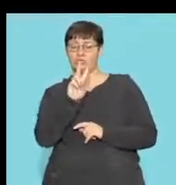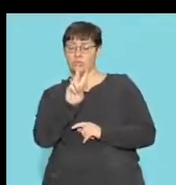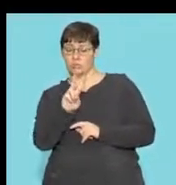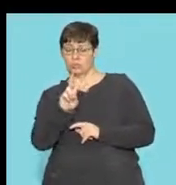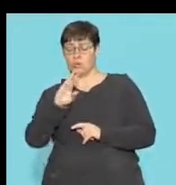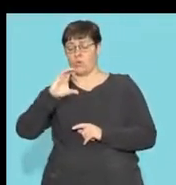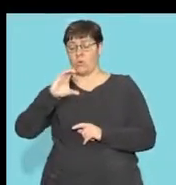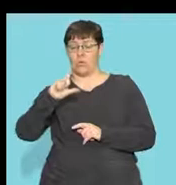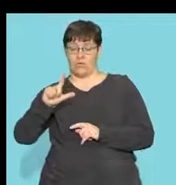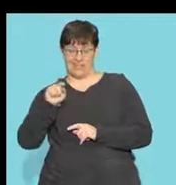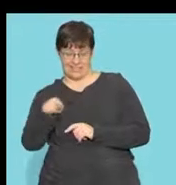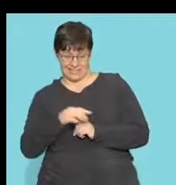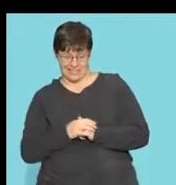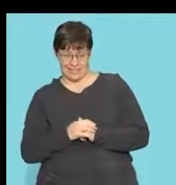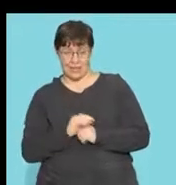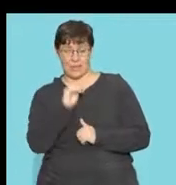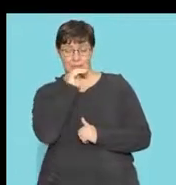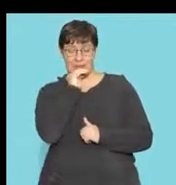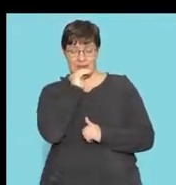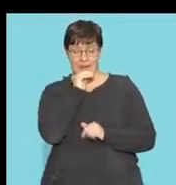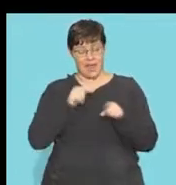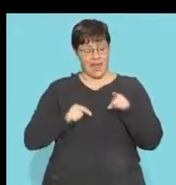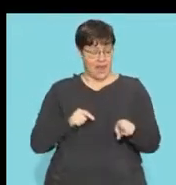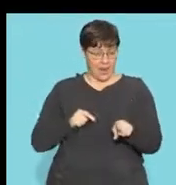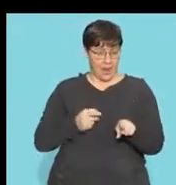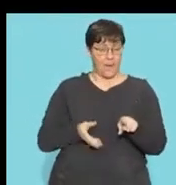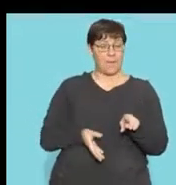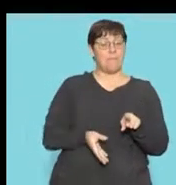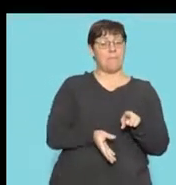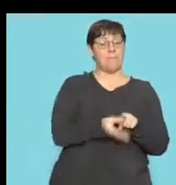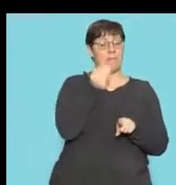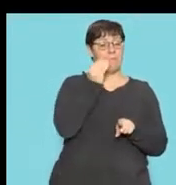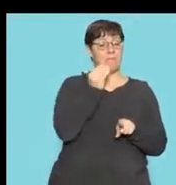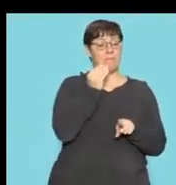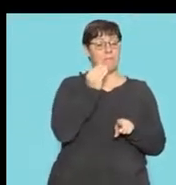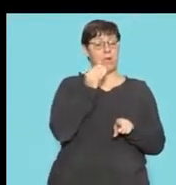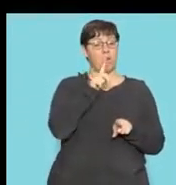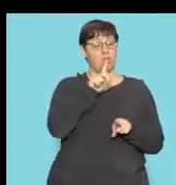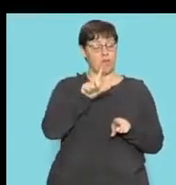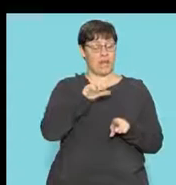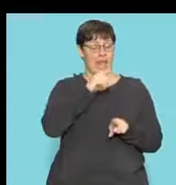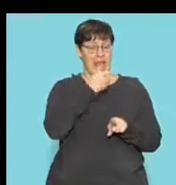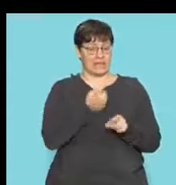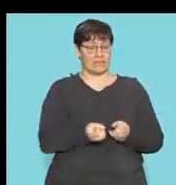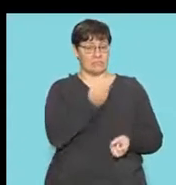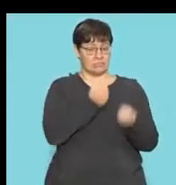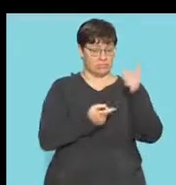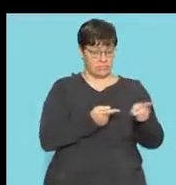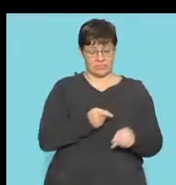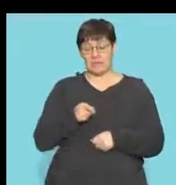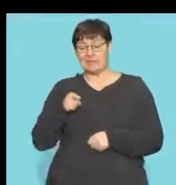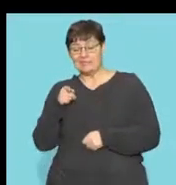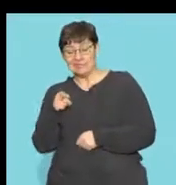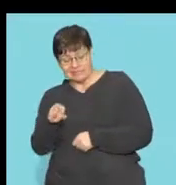our example. Remember that the anode was where we got the chlorine gas being produced, and